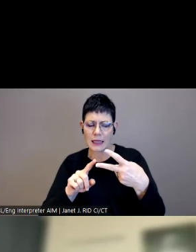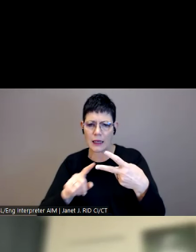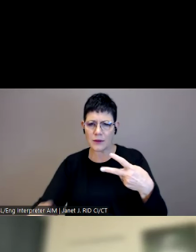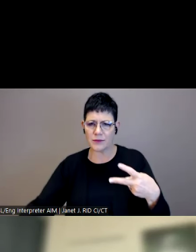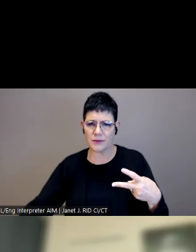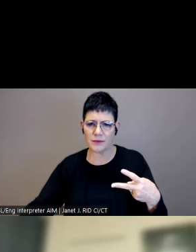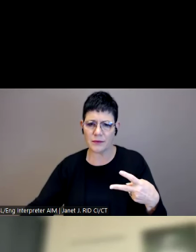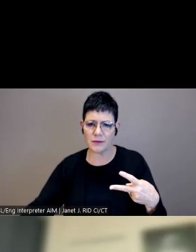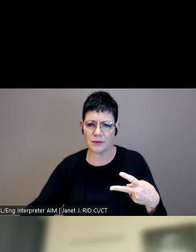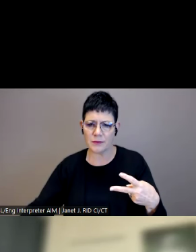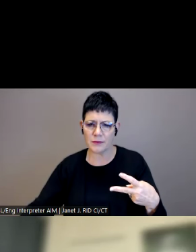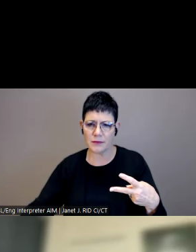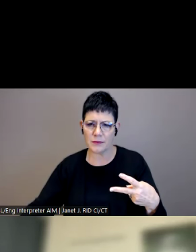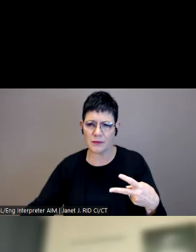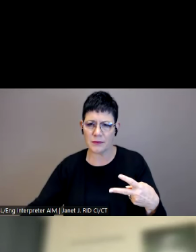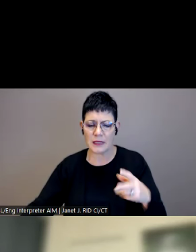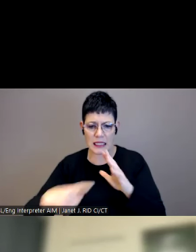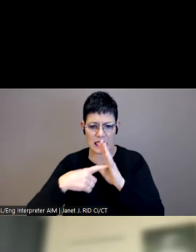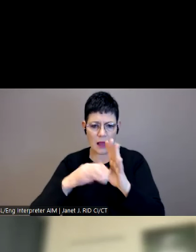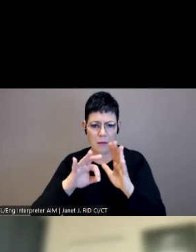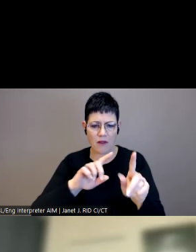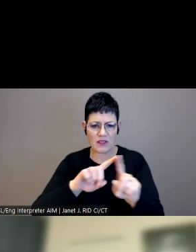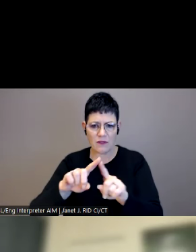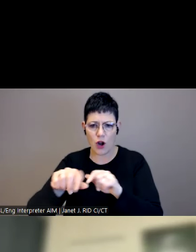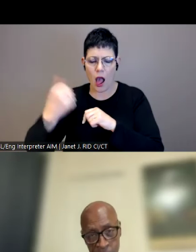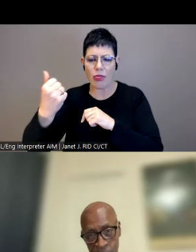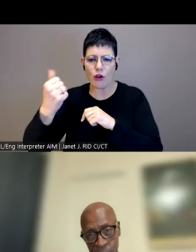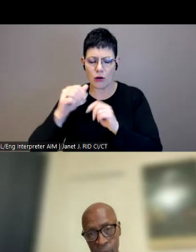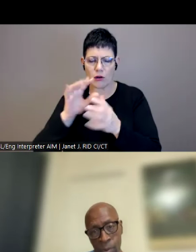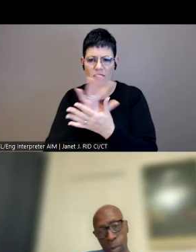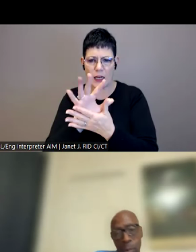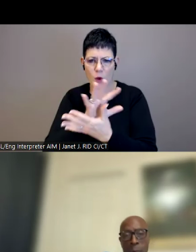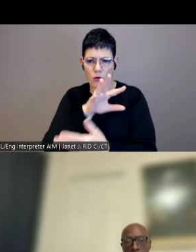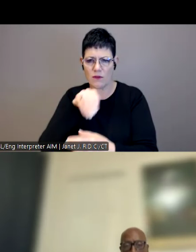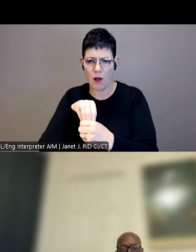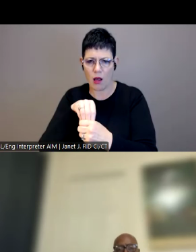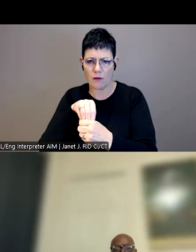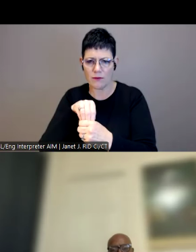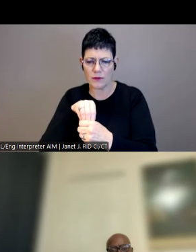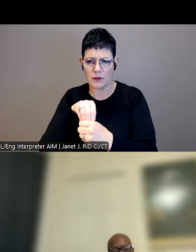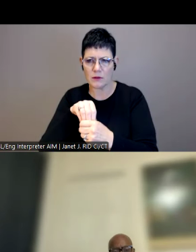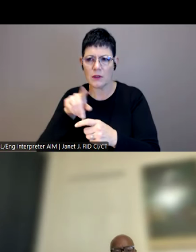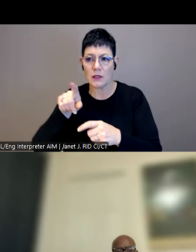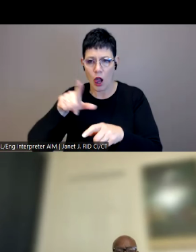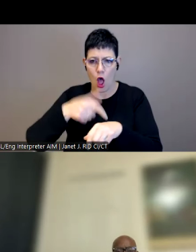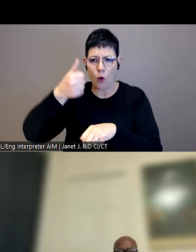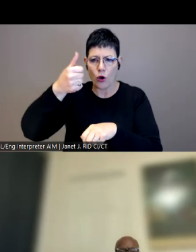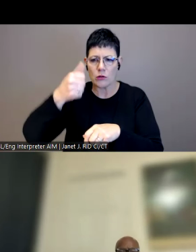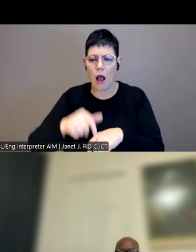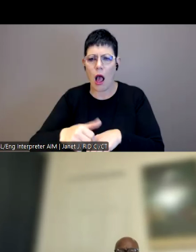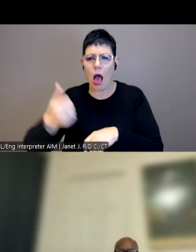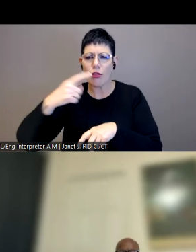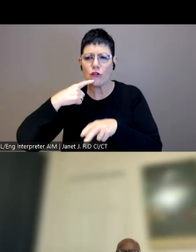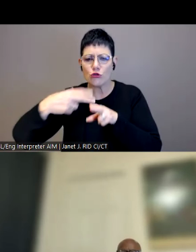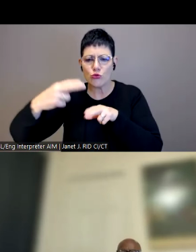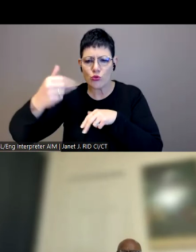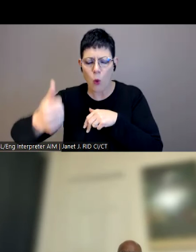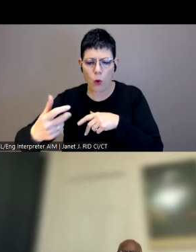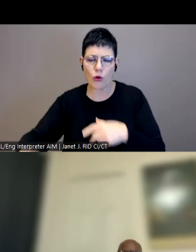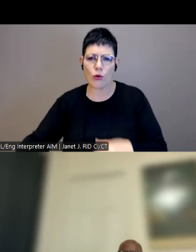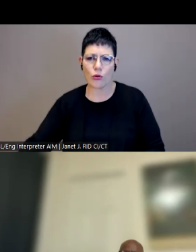an example of some other videos that are embedded throughout the toolkit. This is actually the longest one. The others are shorter. There